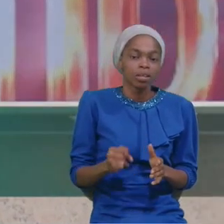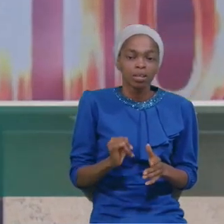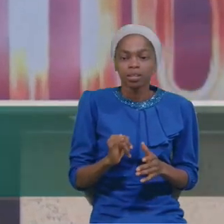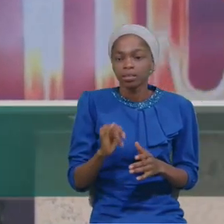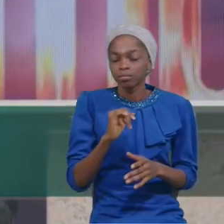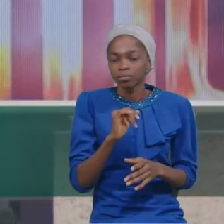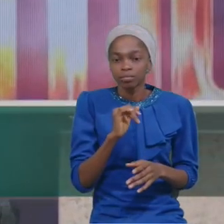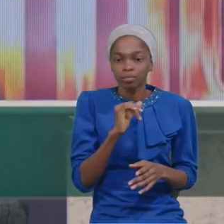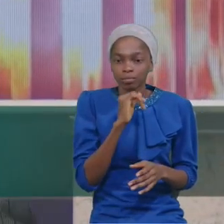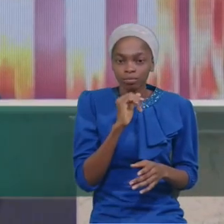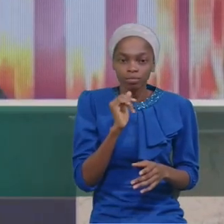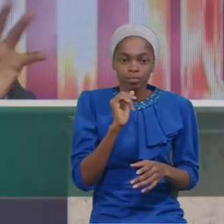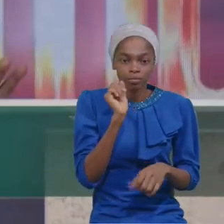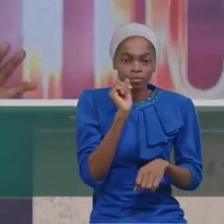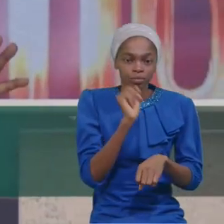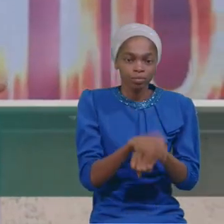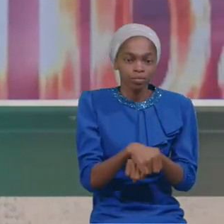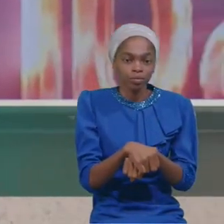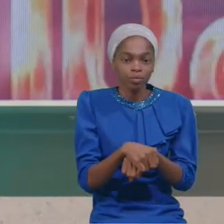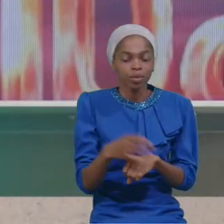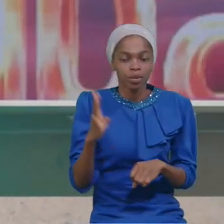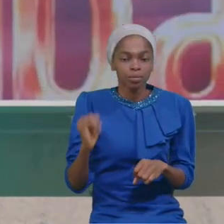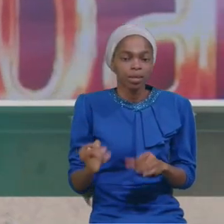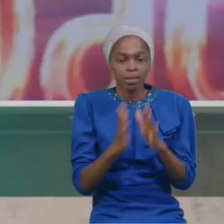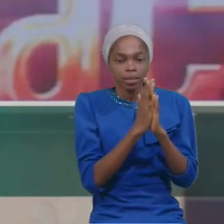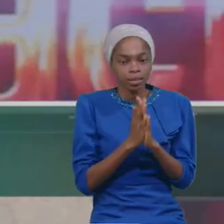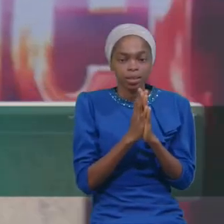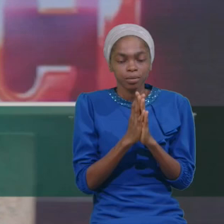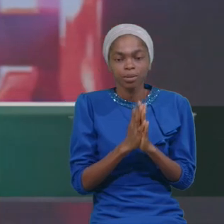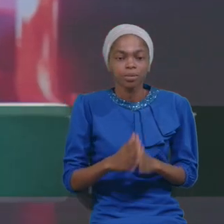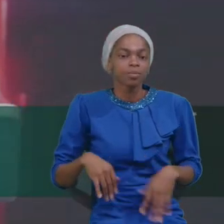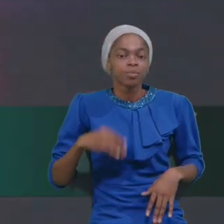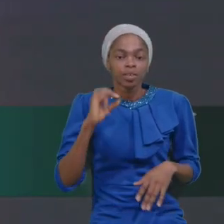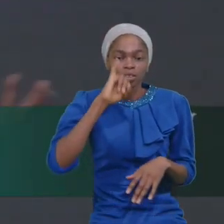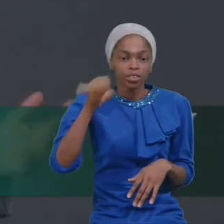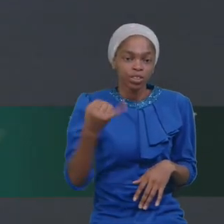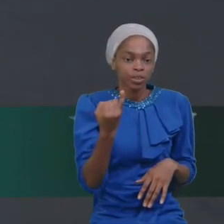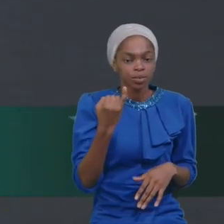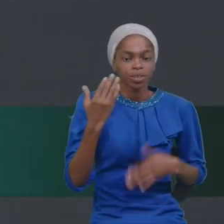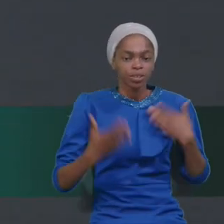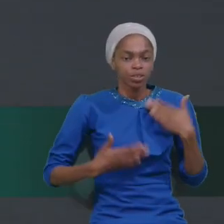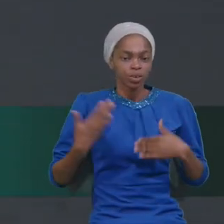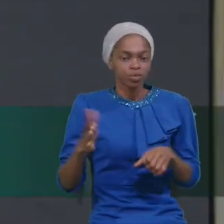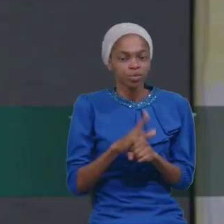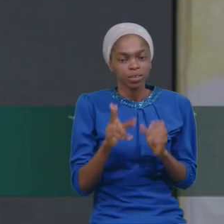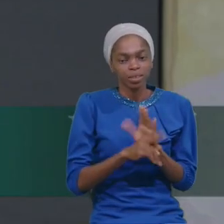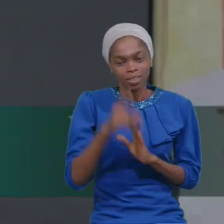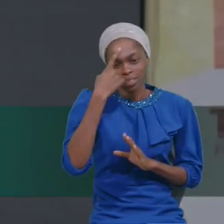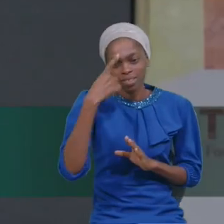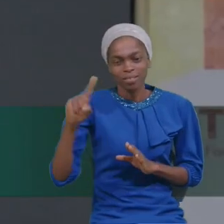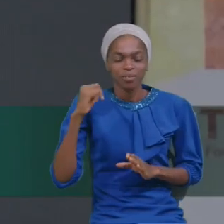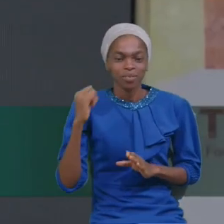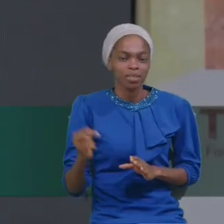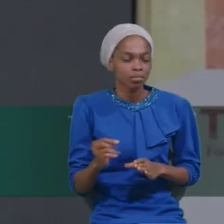the justifier. Joyfulness. Joy in your heart. Joy in your soul.